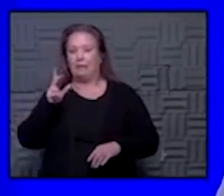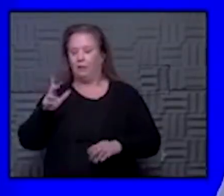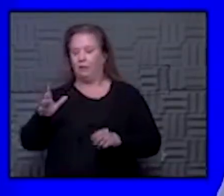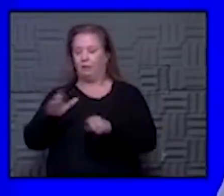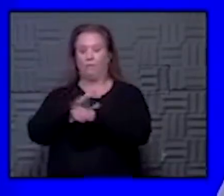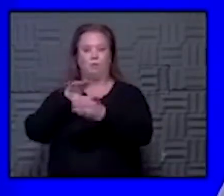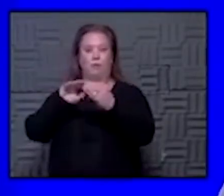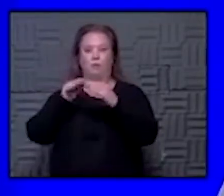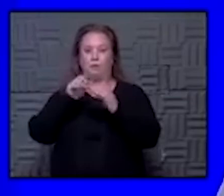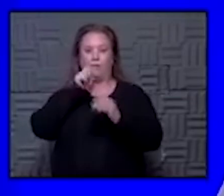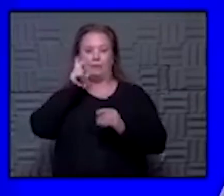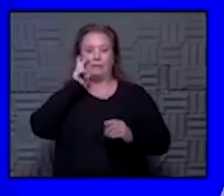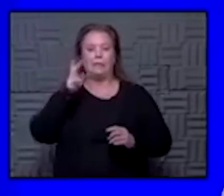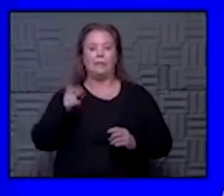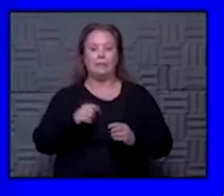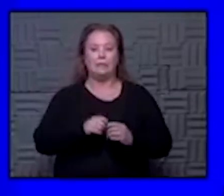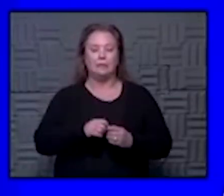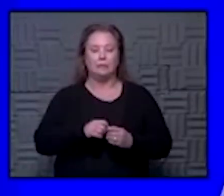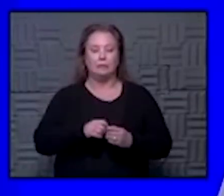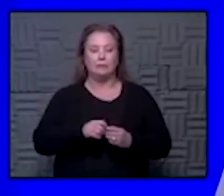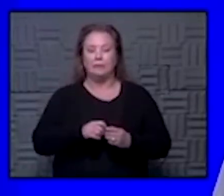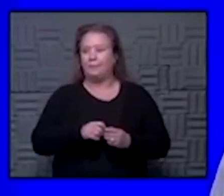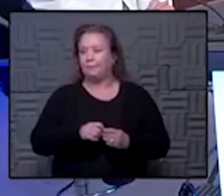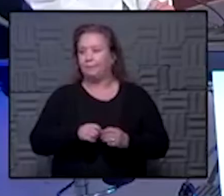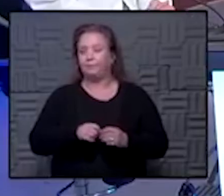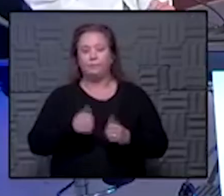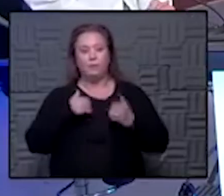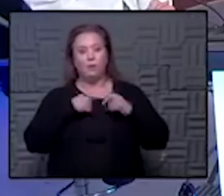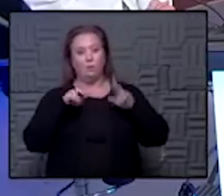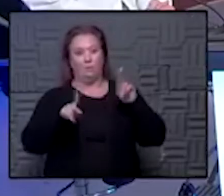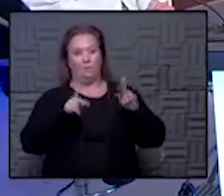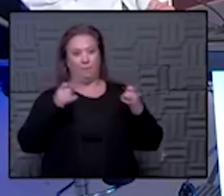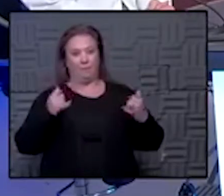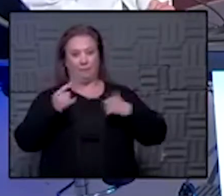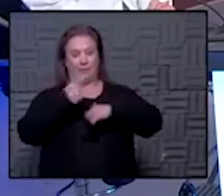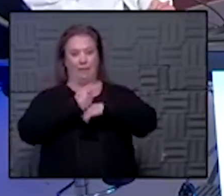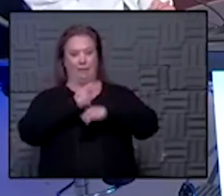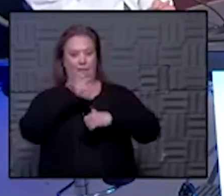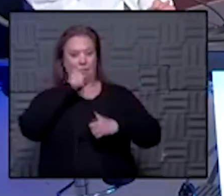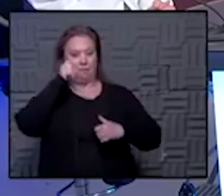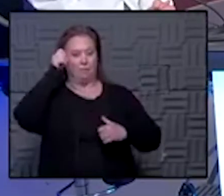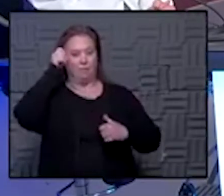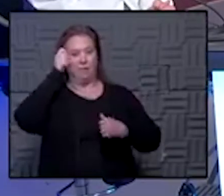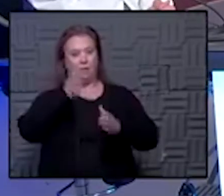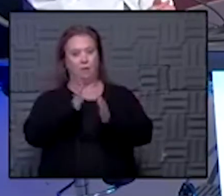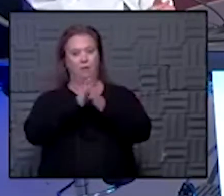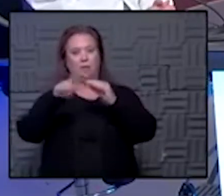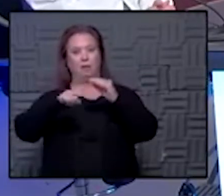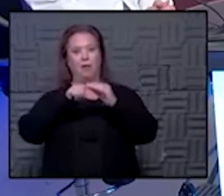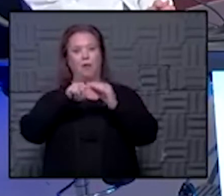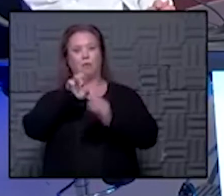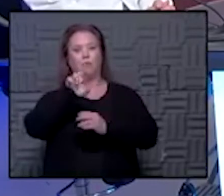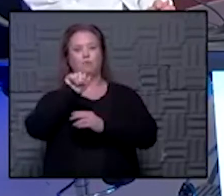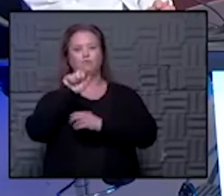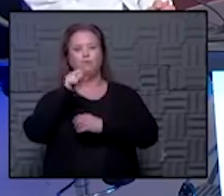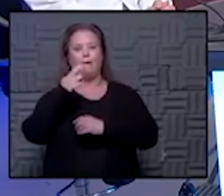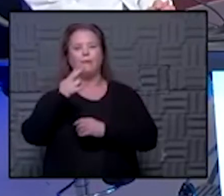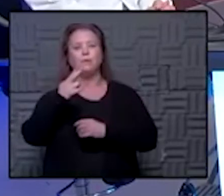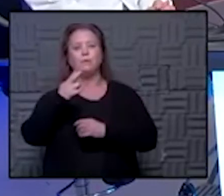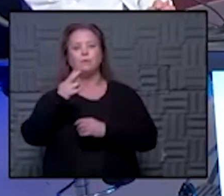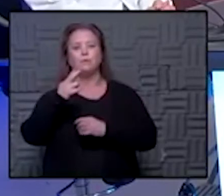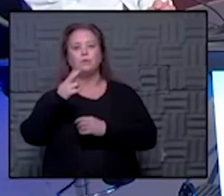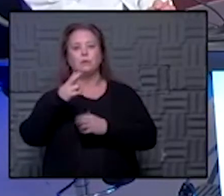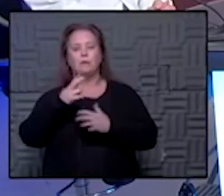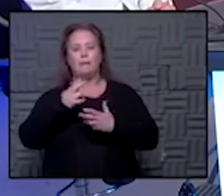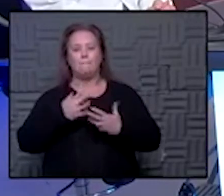numbers, they have seen a few, but not a great number. We do have people today and even yesterday that were asking about rashes, and they're saying that they